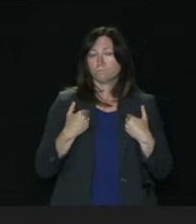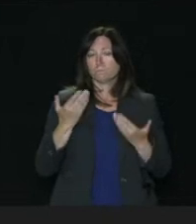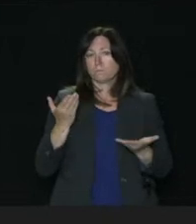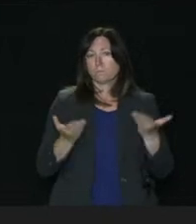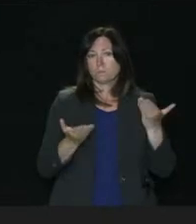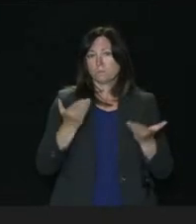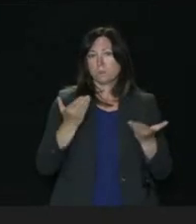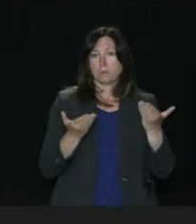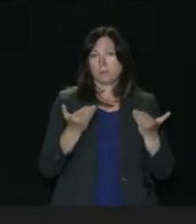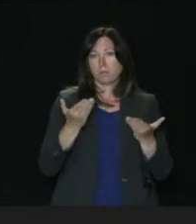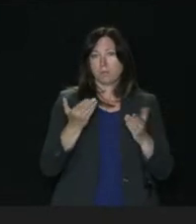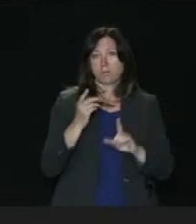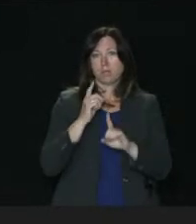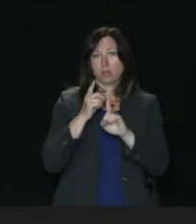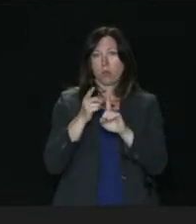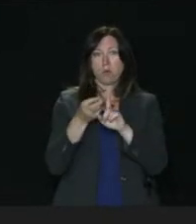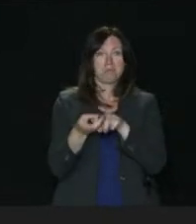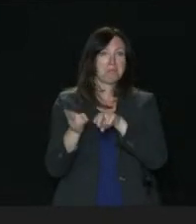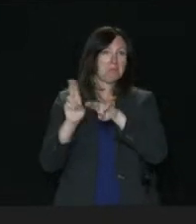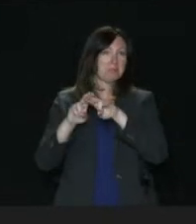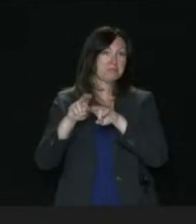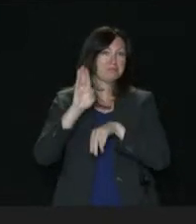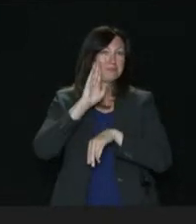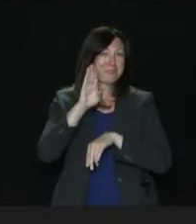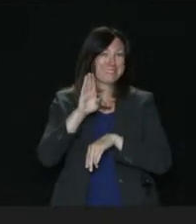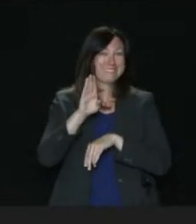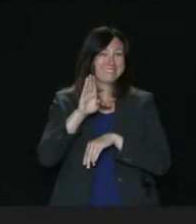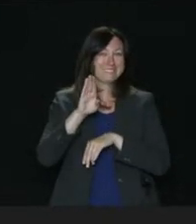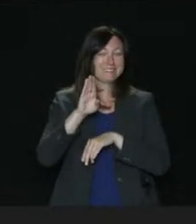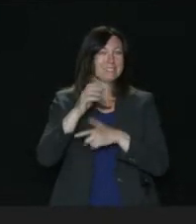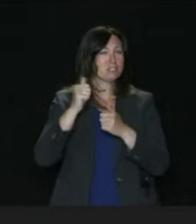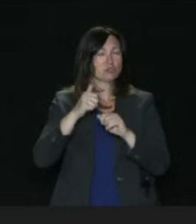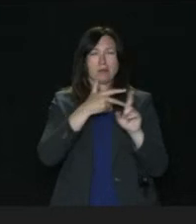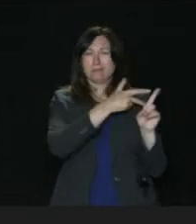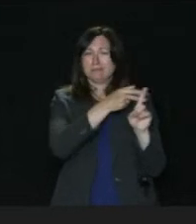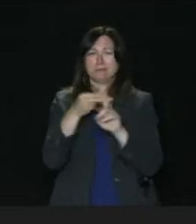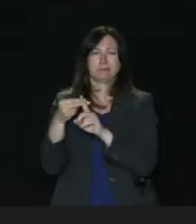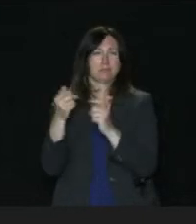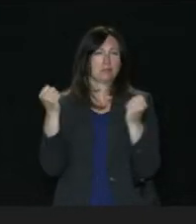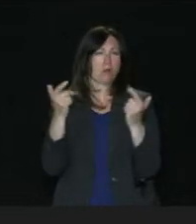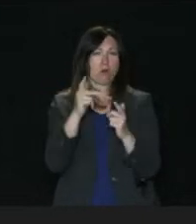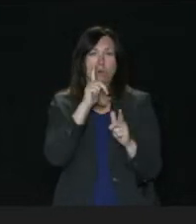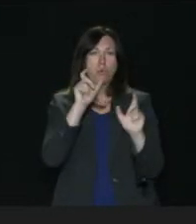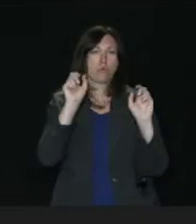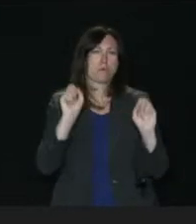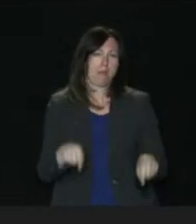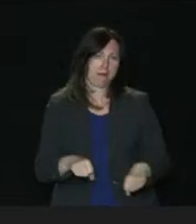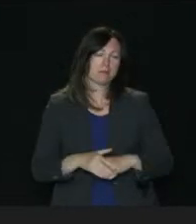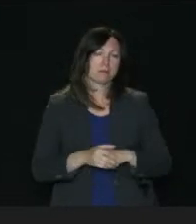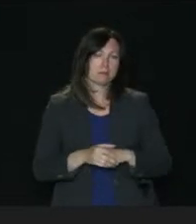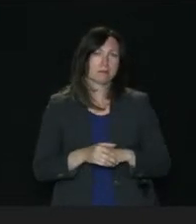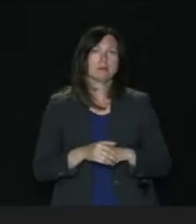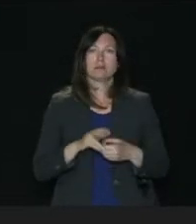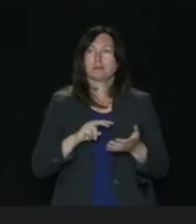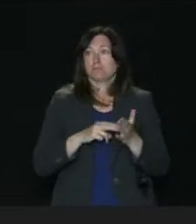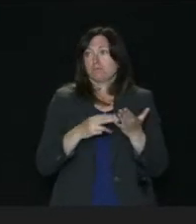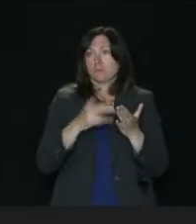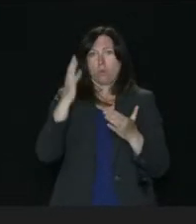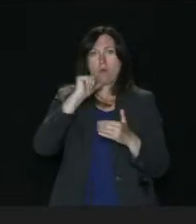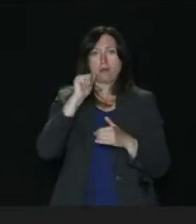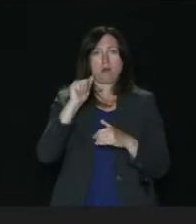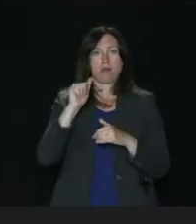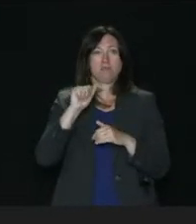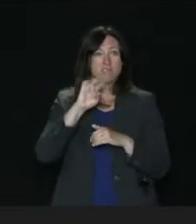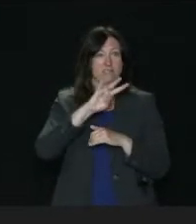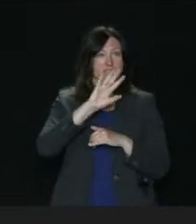to work, as we've said previously, in order to vaccinate the greatest number of eligible Canadians possible so that we can vaccinate. Why not aim for